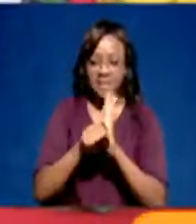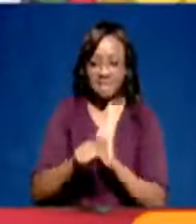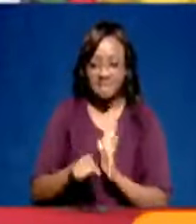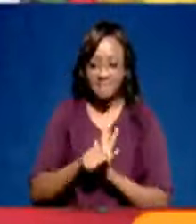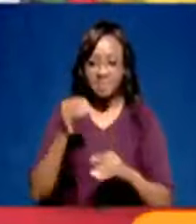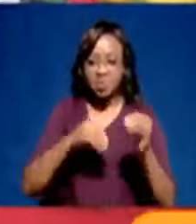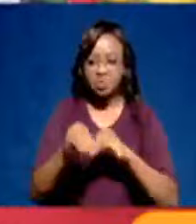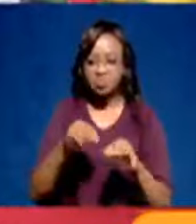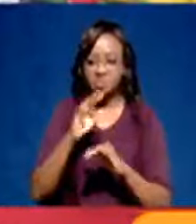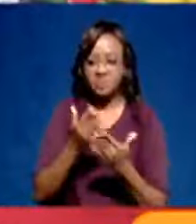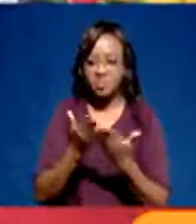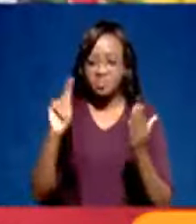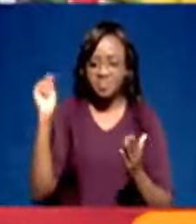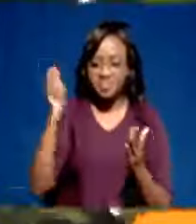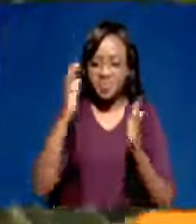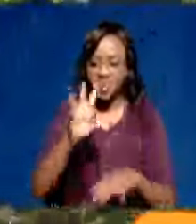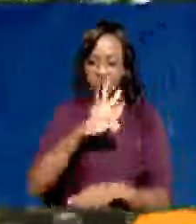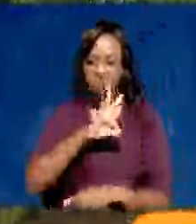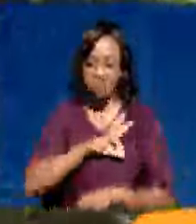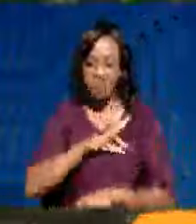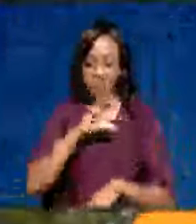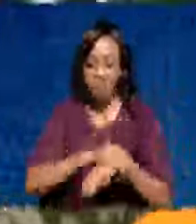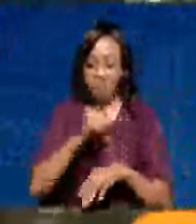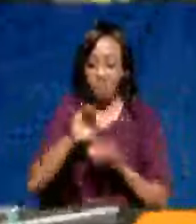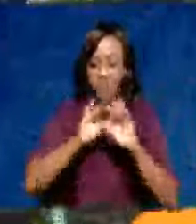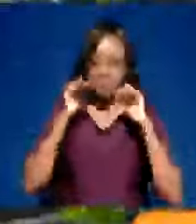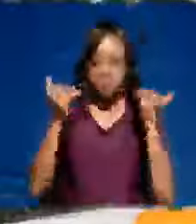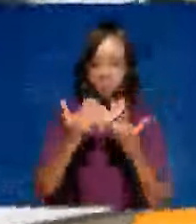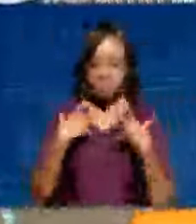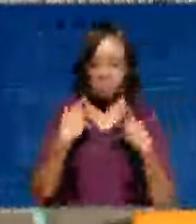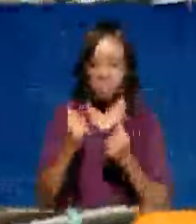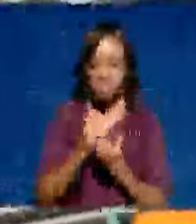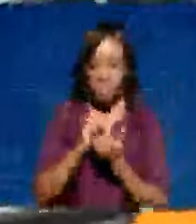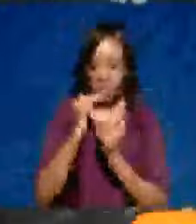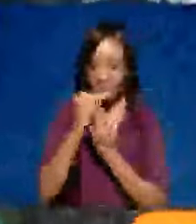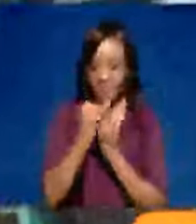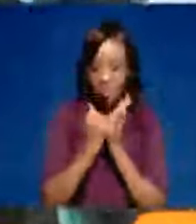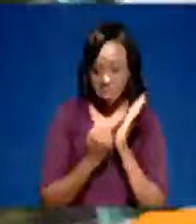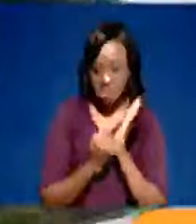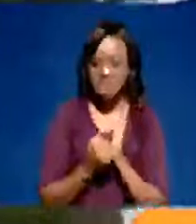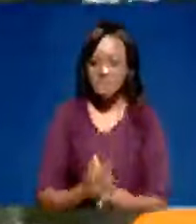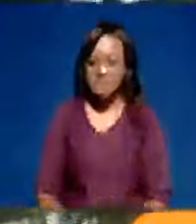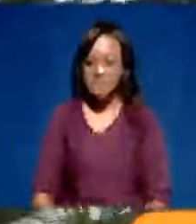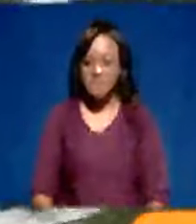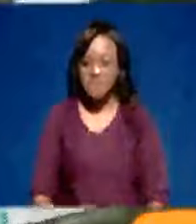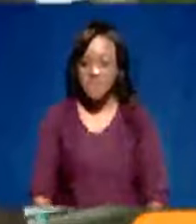from Kenyans to finance this universal healthcare program under the Social Health Insurance Act. Brenda Wanga, Citizen TV.